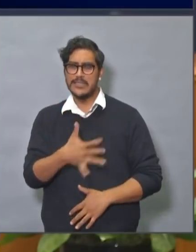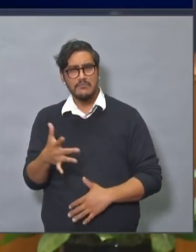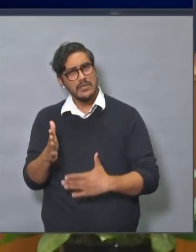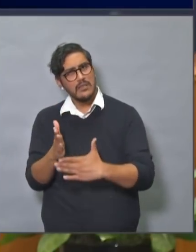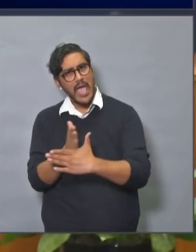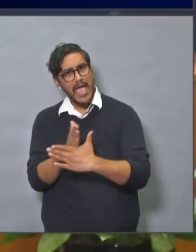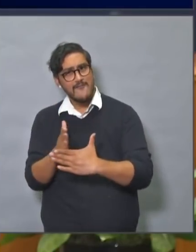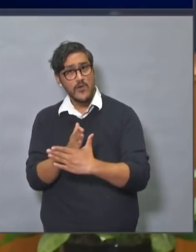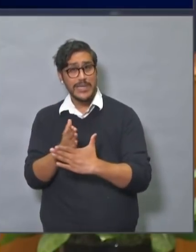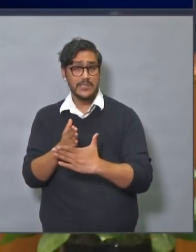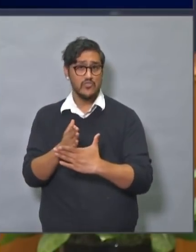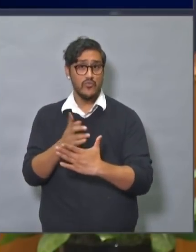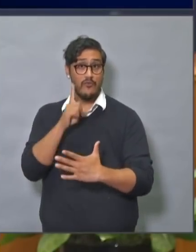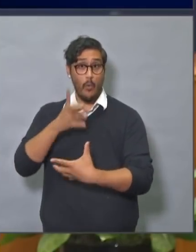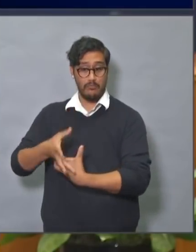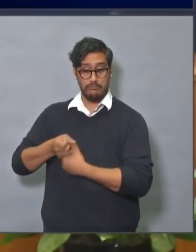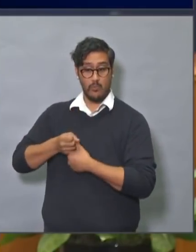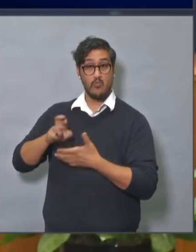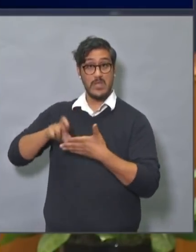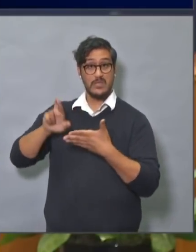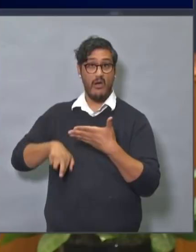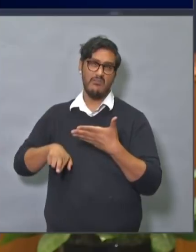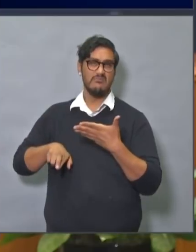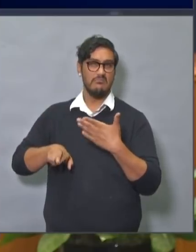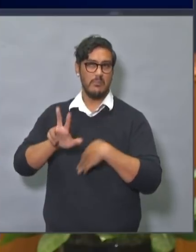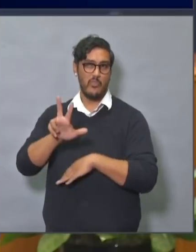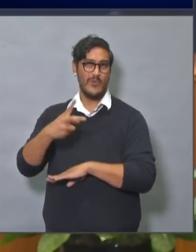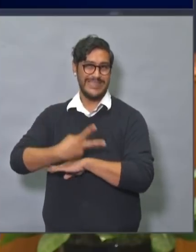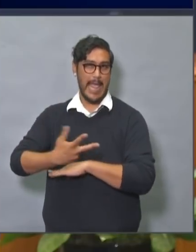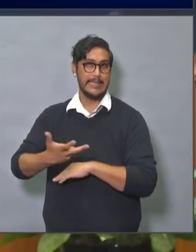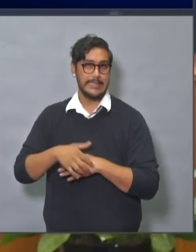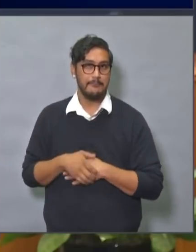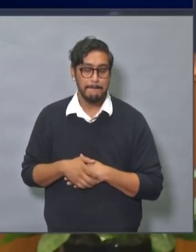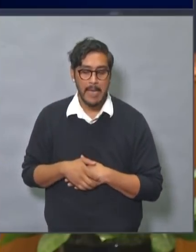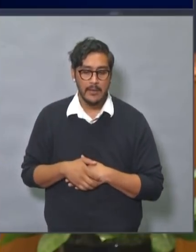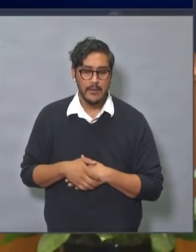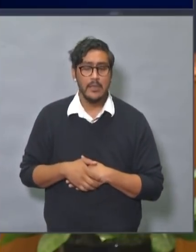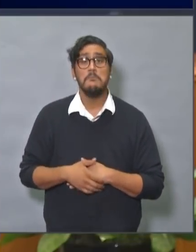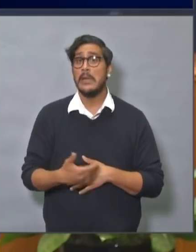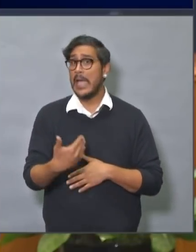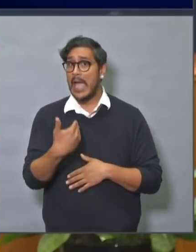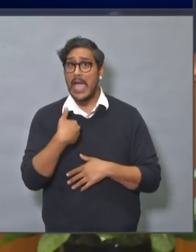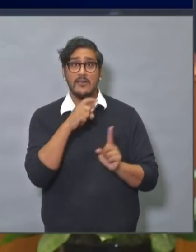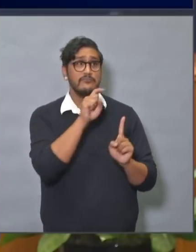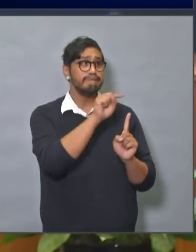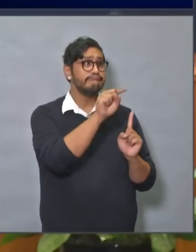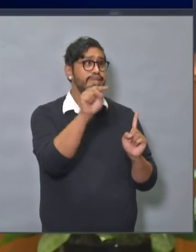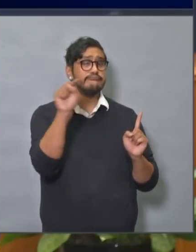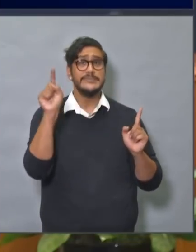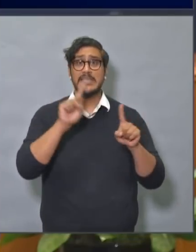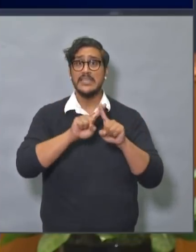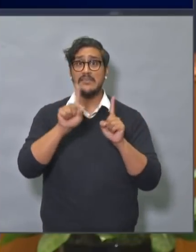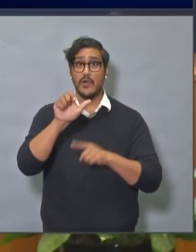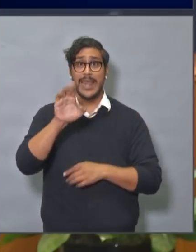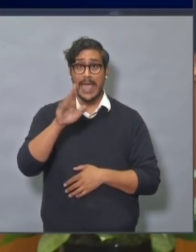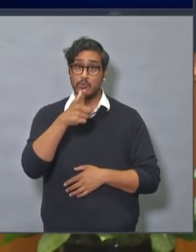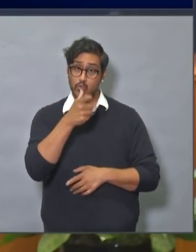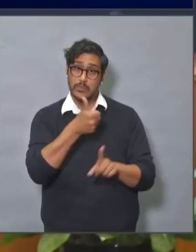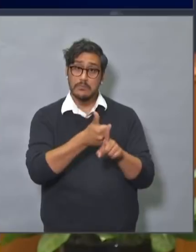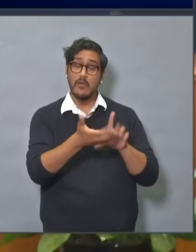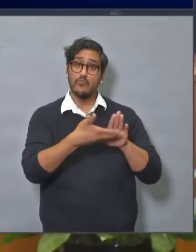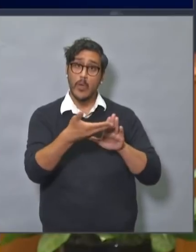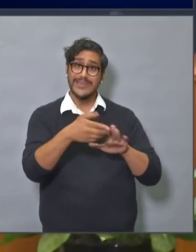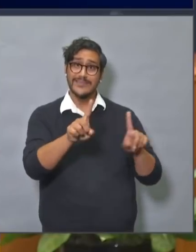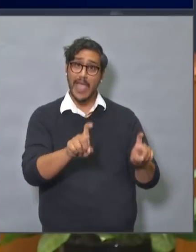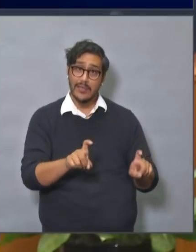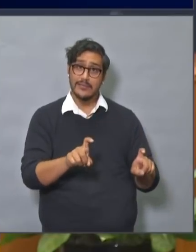time is running at 3 days. There are also other labs that are running tests, obviously. There are tests being